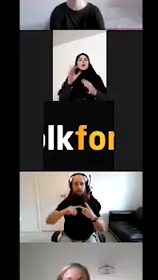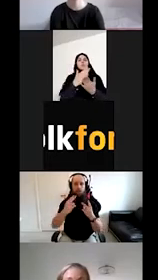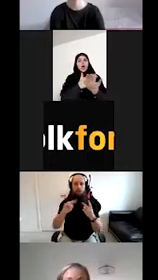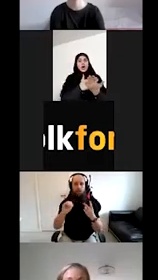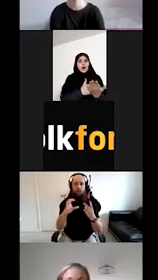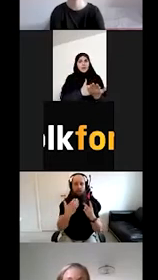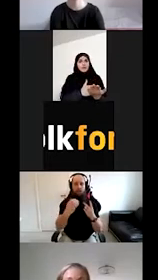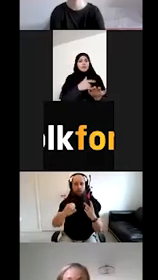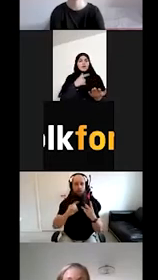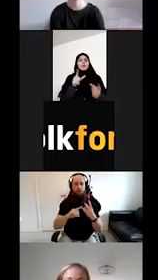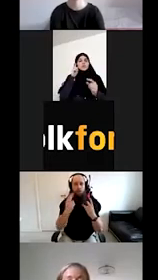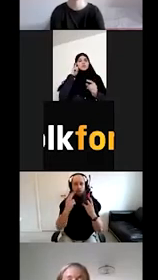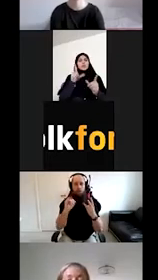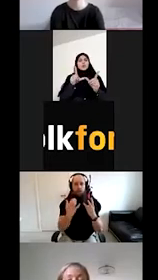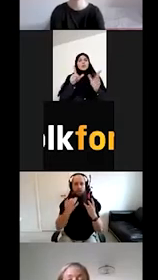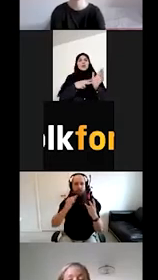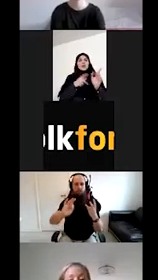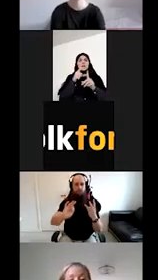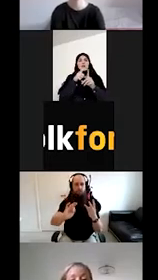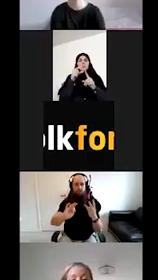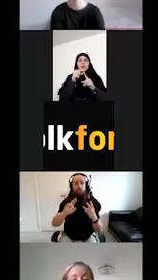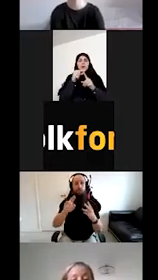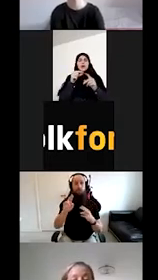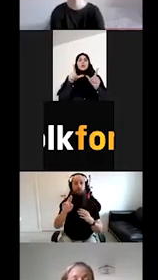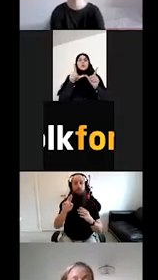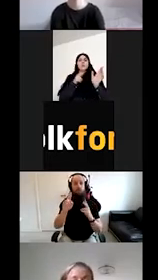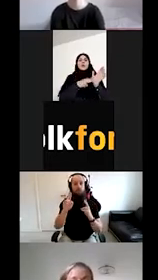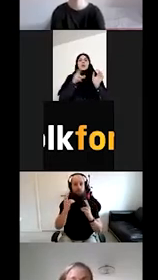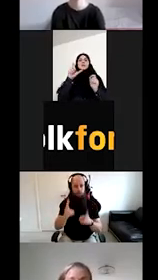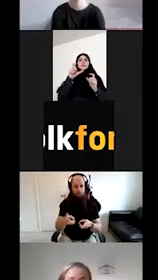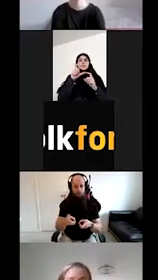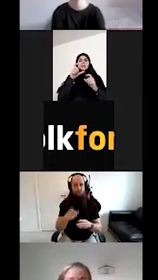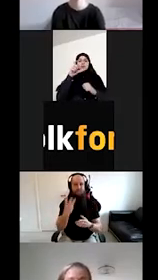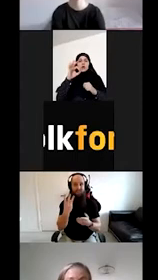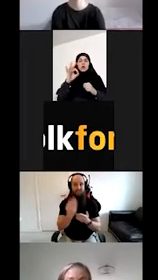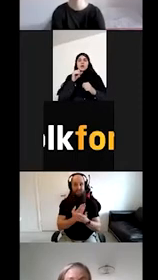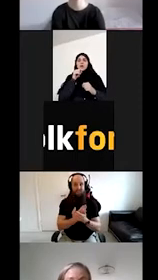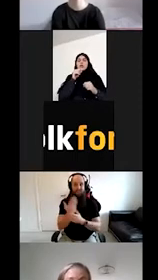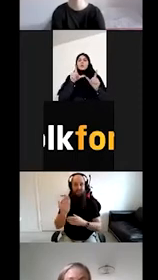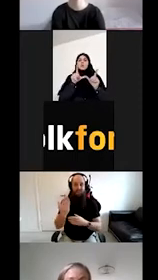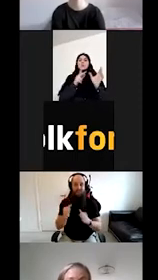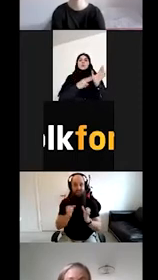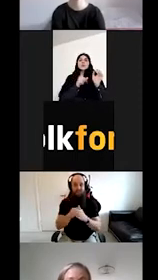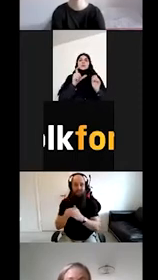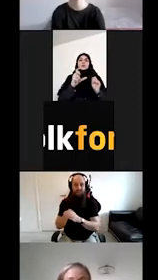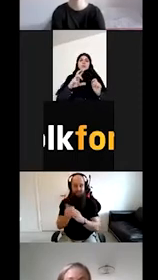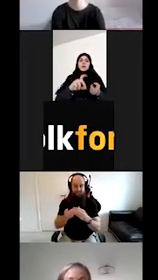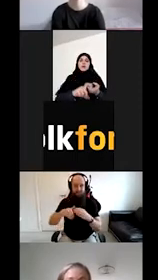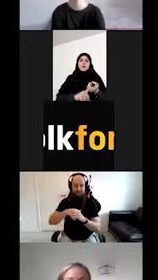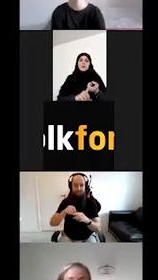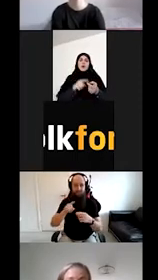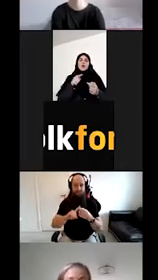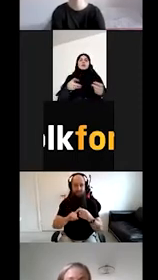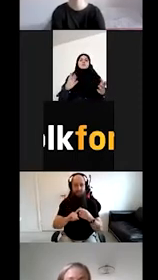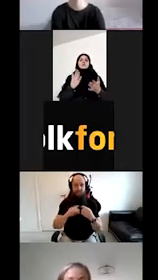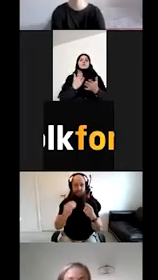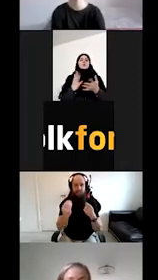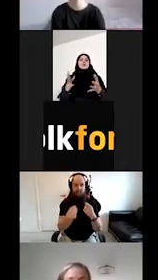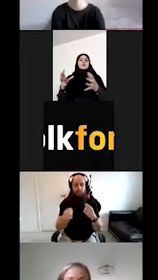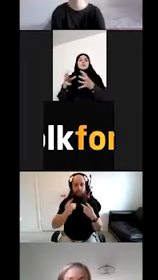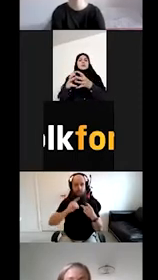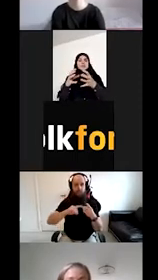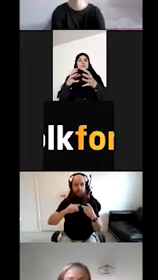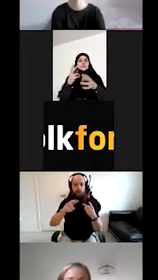but this time UN country teams of three countries participated, which is Serbia, Montenegro and Bosnia and Herzegovina. And this